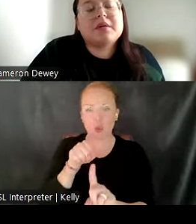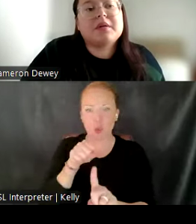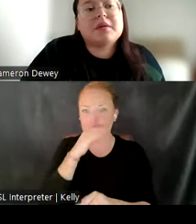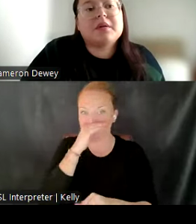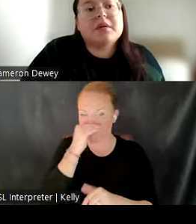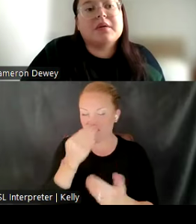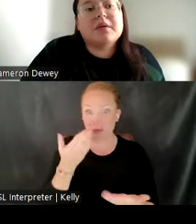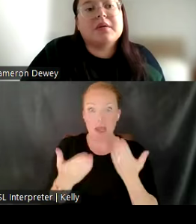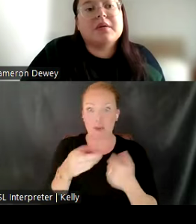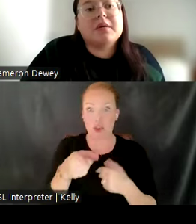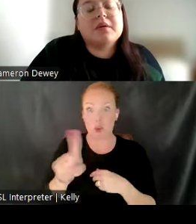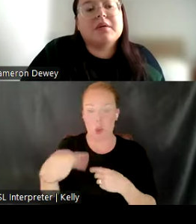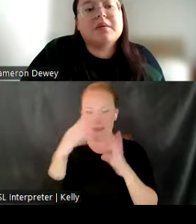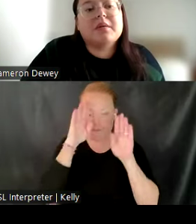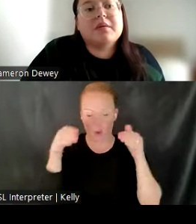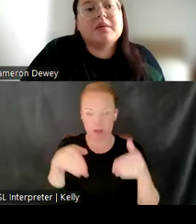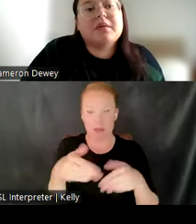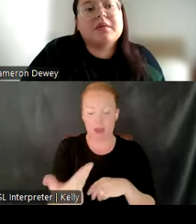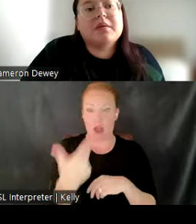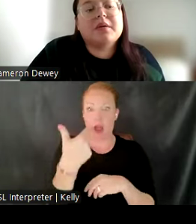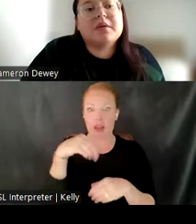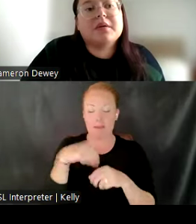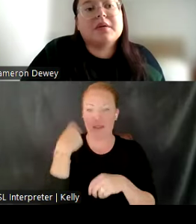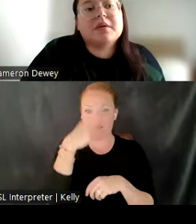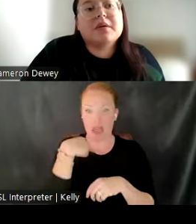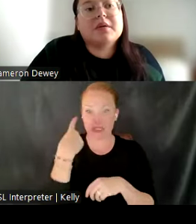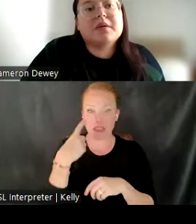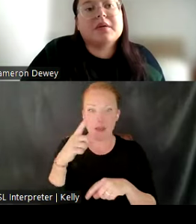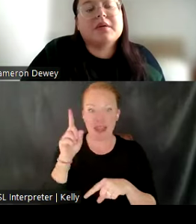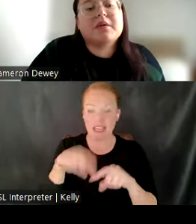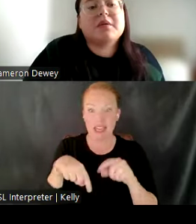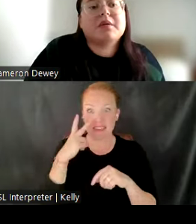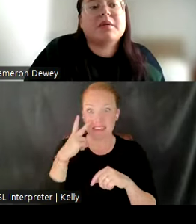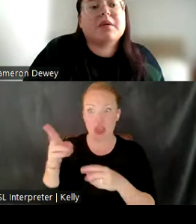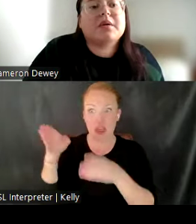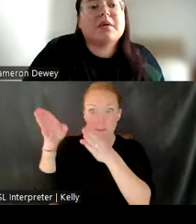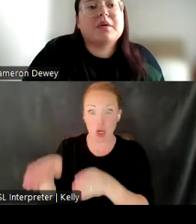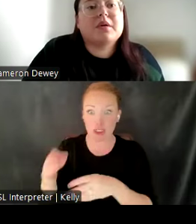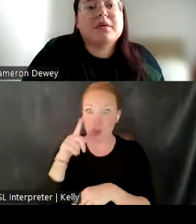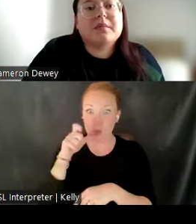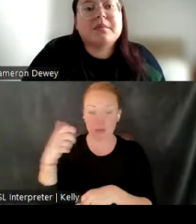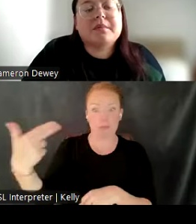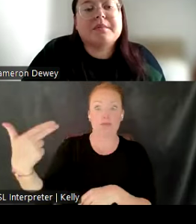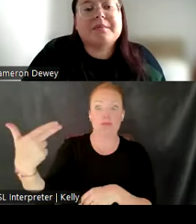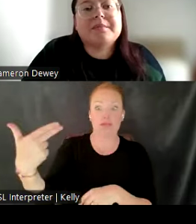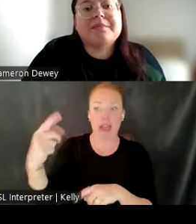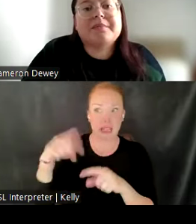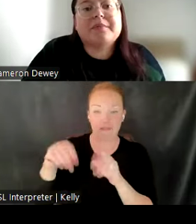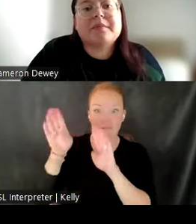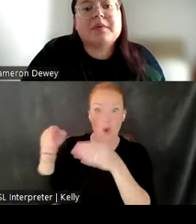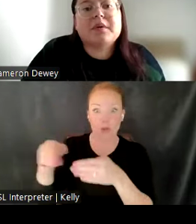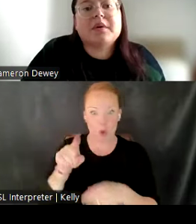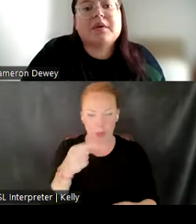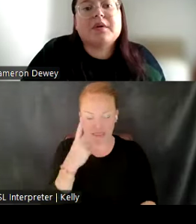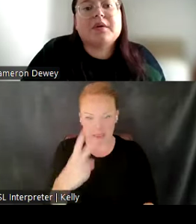able to focus on the gun in front of your face and not the actual individual who is holding it. So when someone asks you